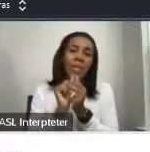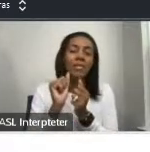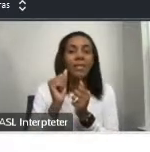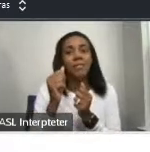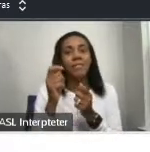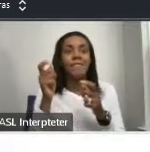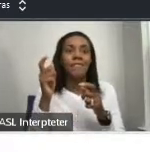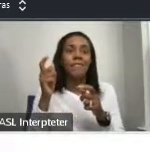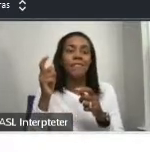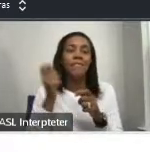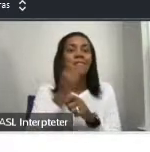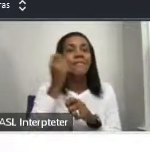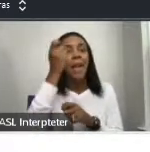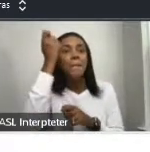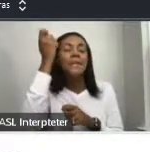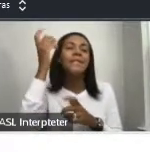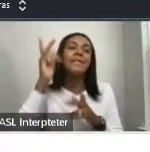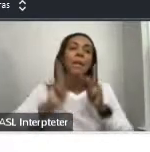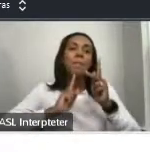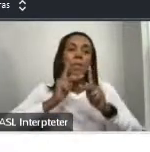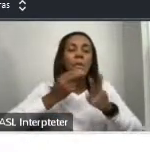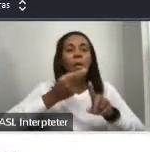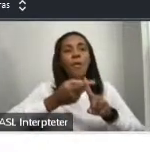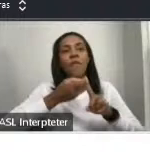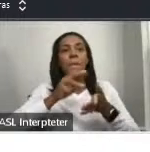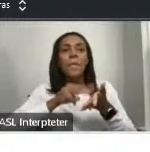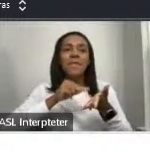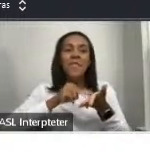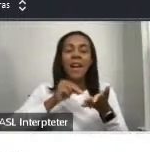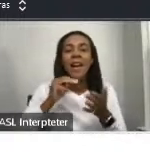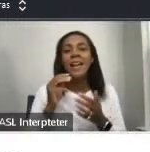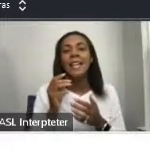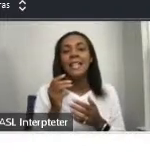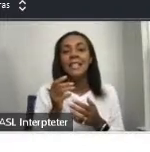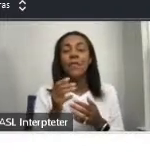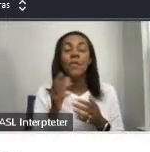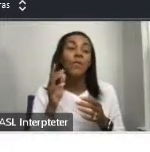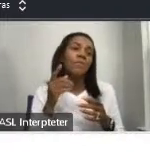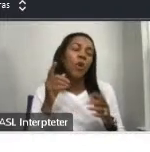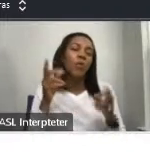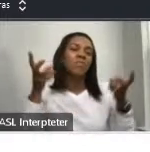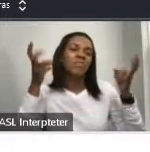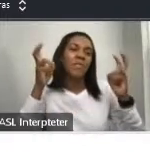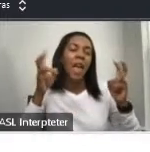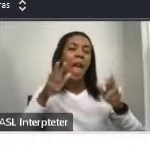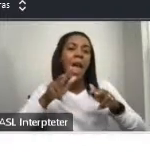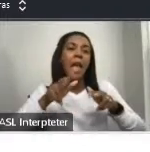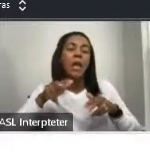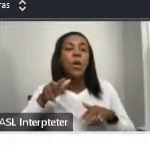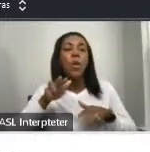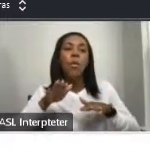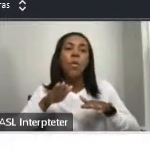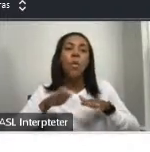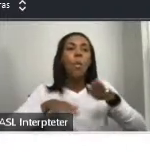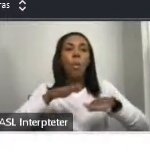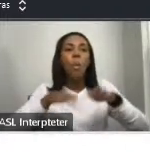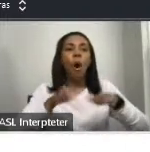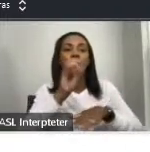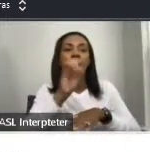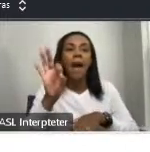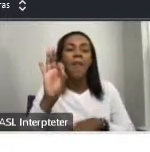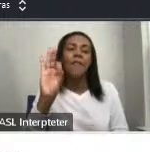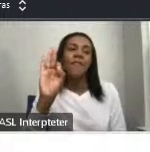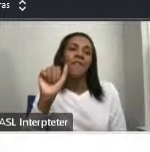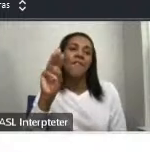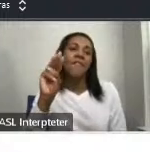chosen, residents of South Memphis had chosen for a walk of fame from Vance to the city, to the river, I'm